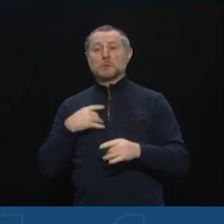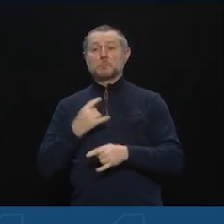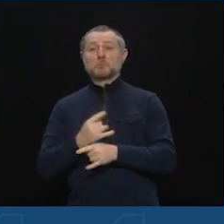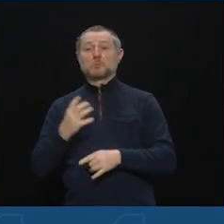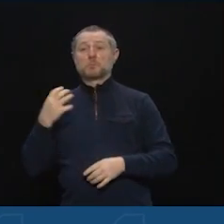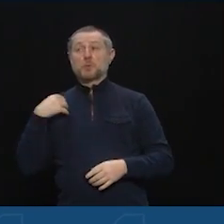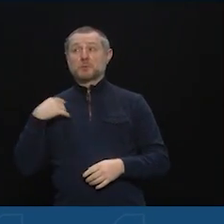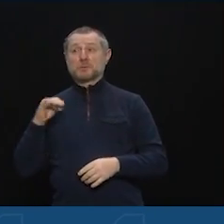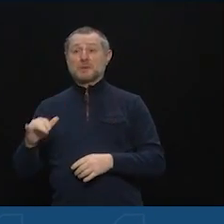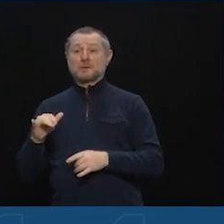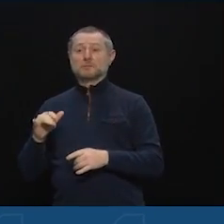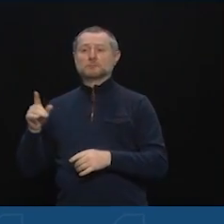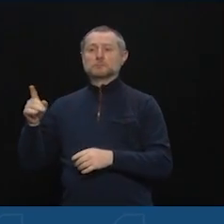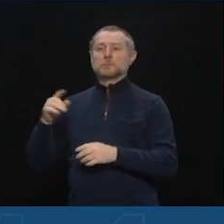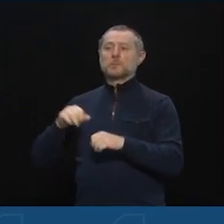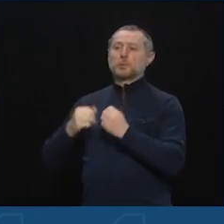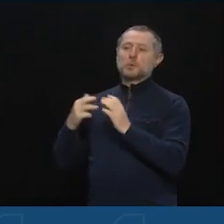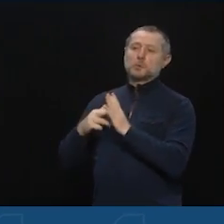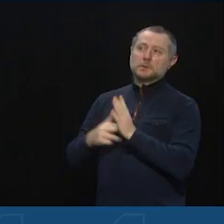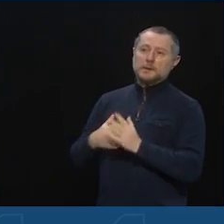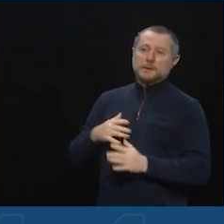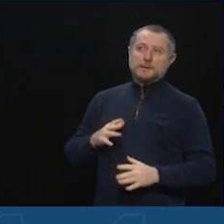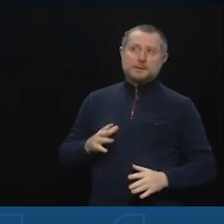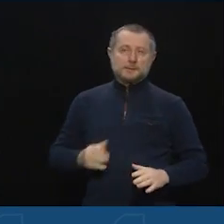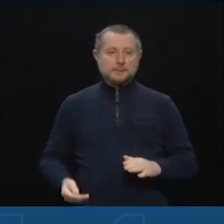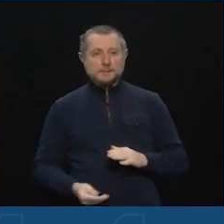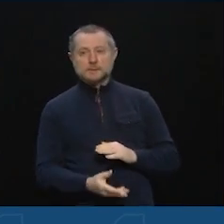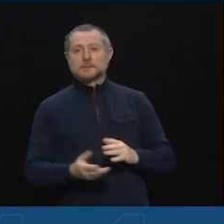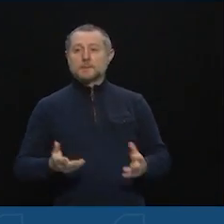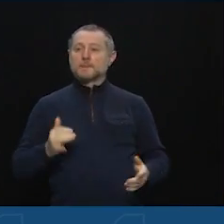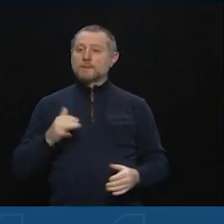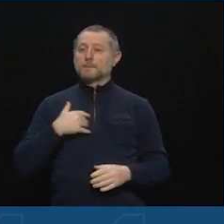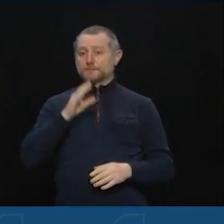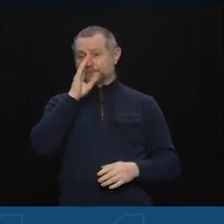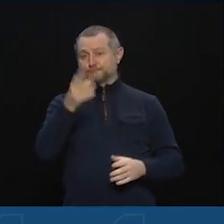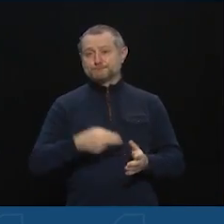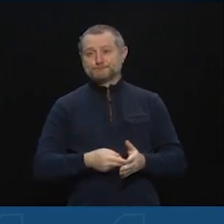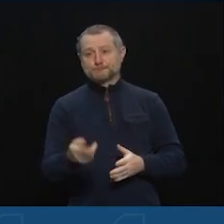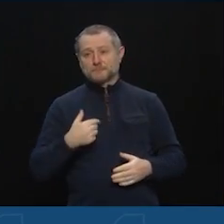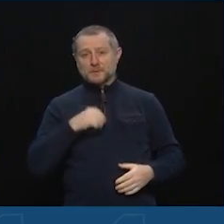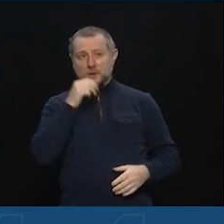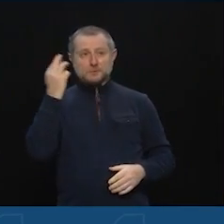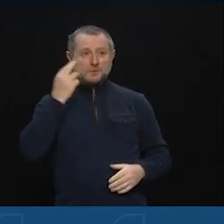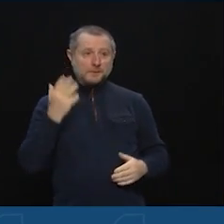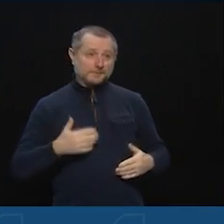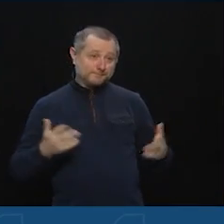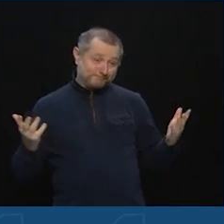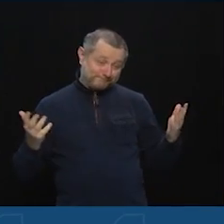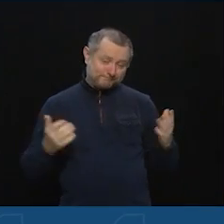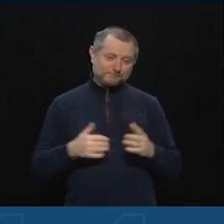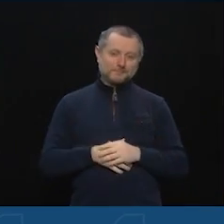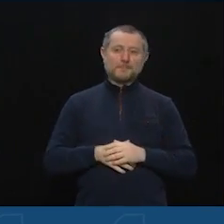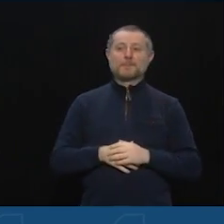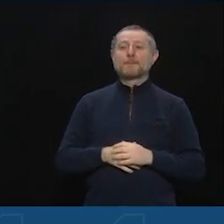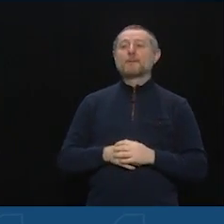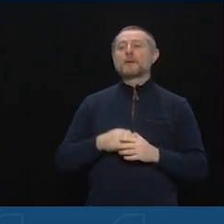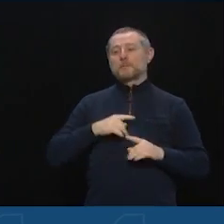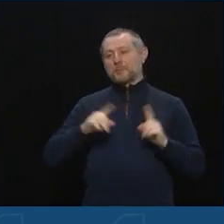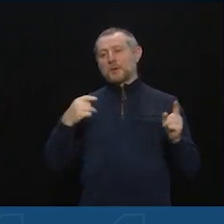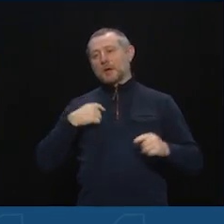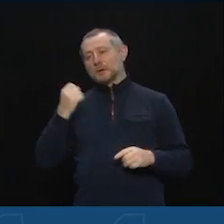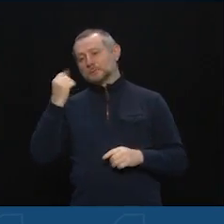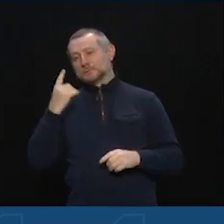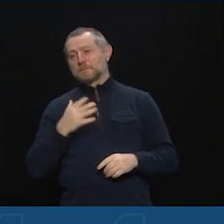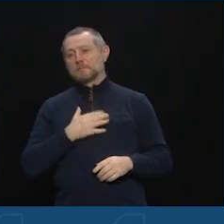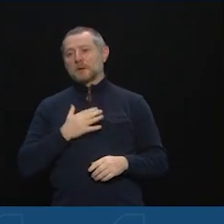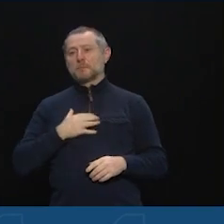probably broke some rules. I'll just get that out there. I was underage. I didn't know any better. But I understood, how hard people work in those